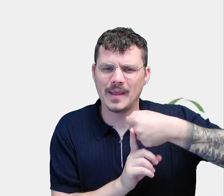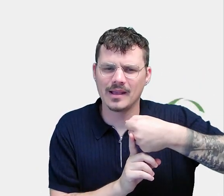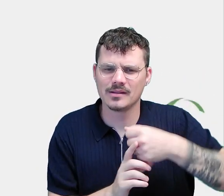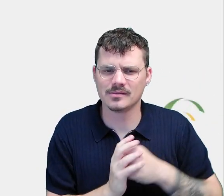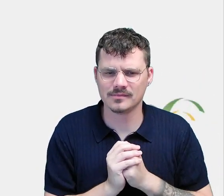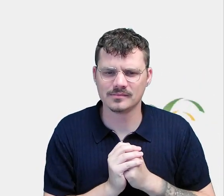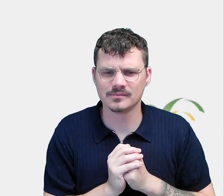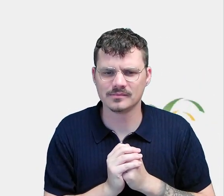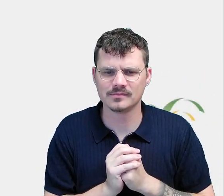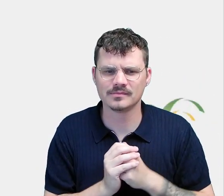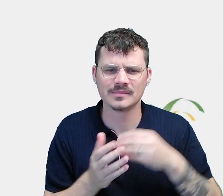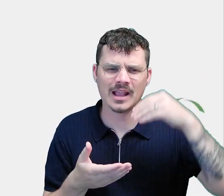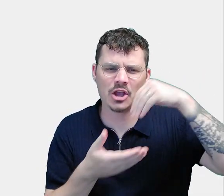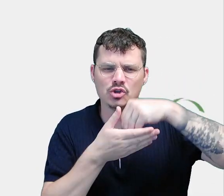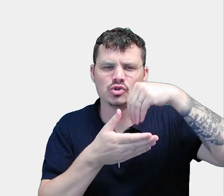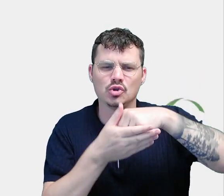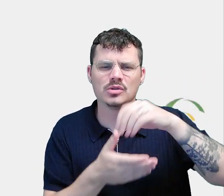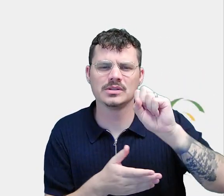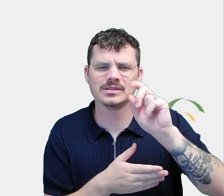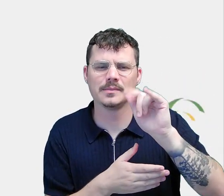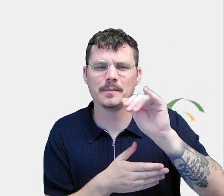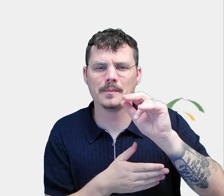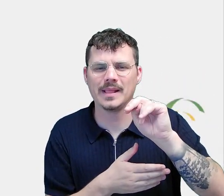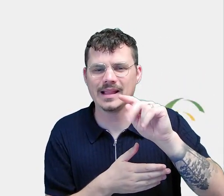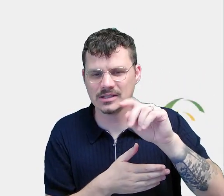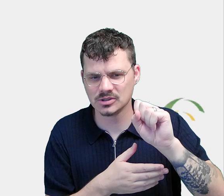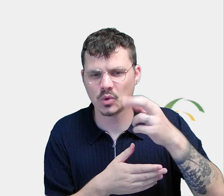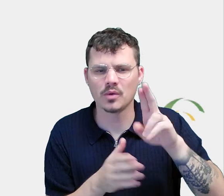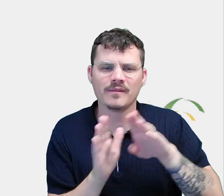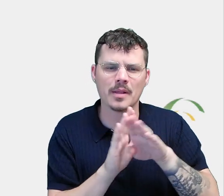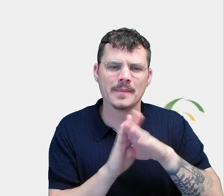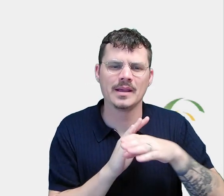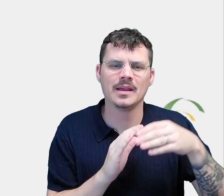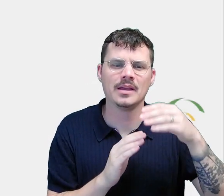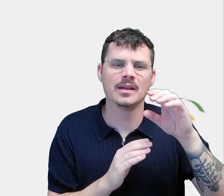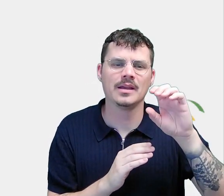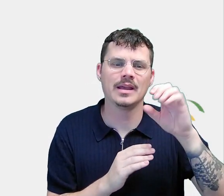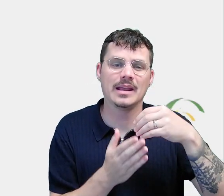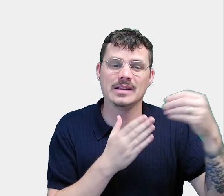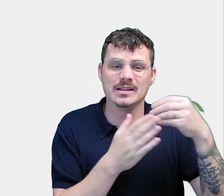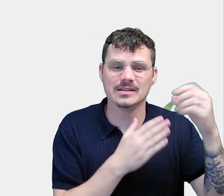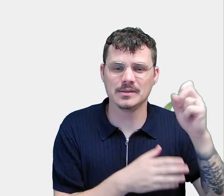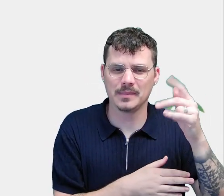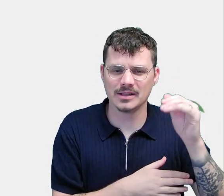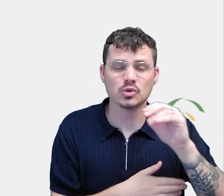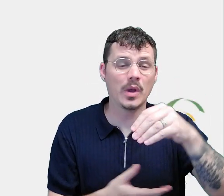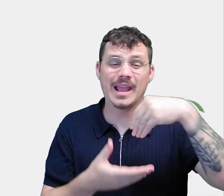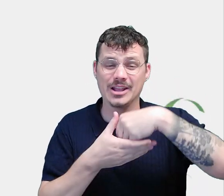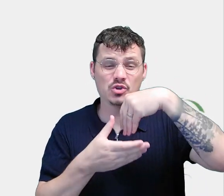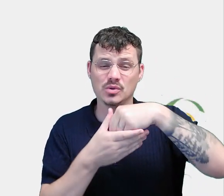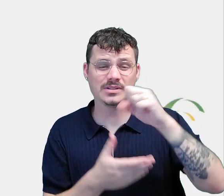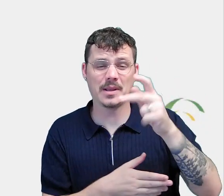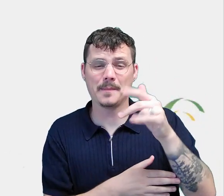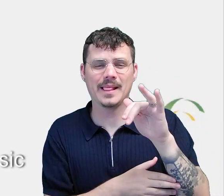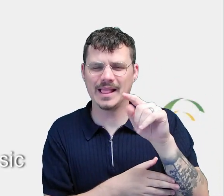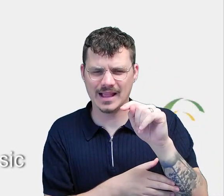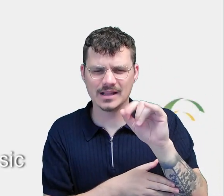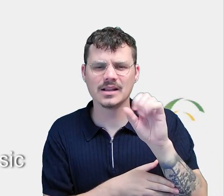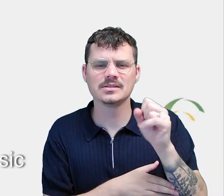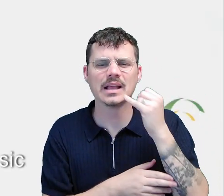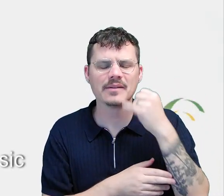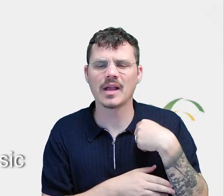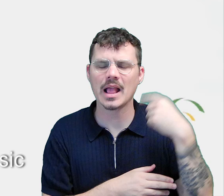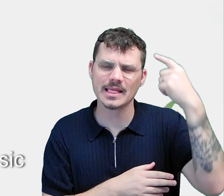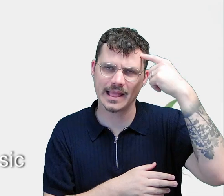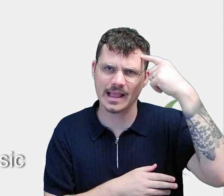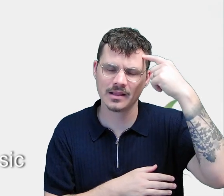Developing internal splints, developing external splints. Internal splints is if I think